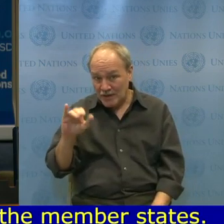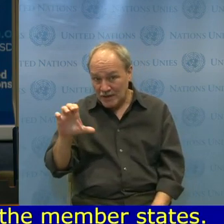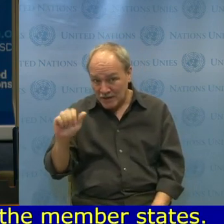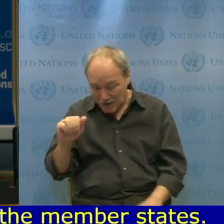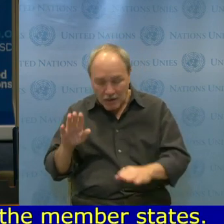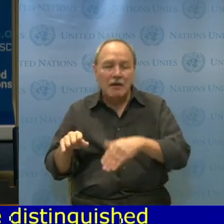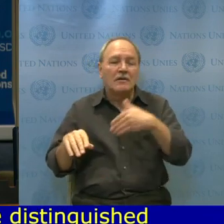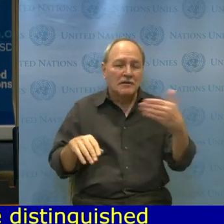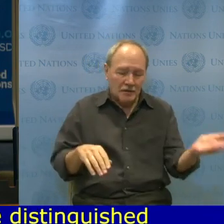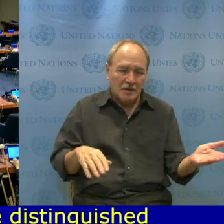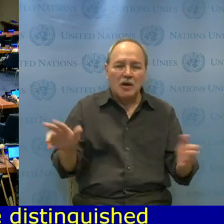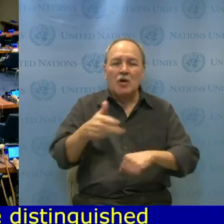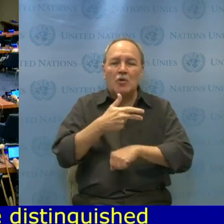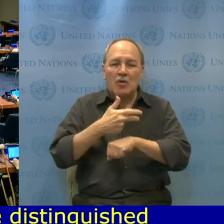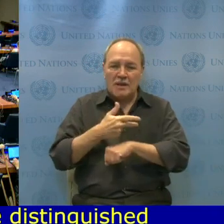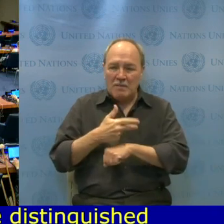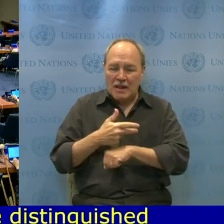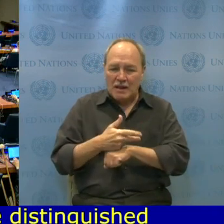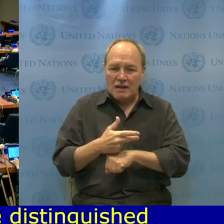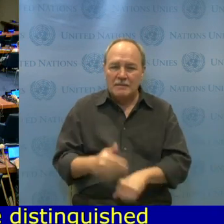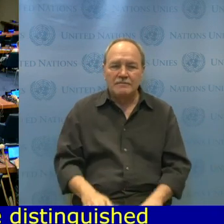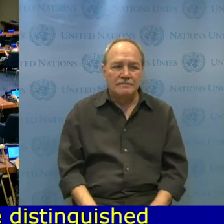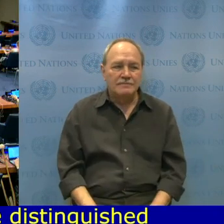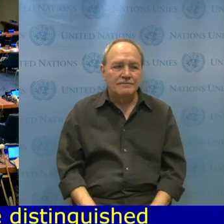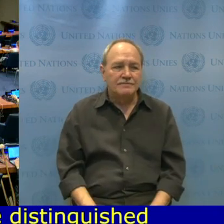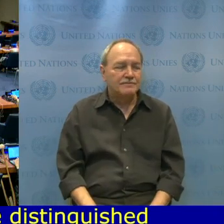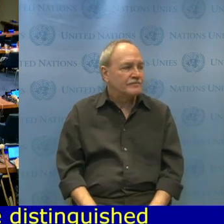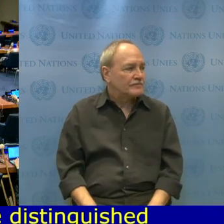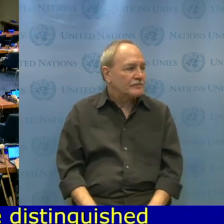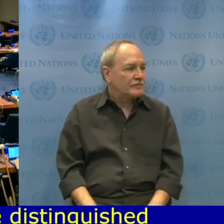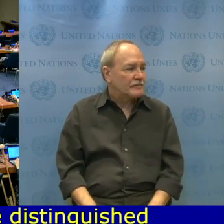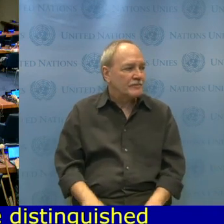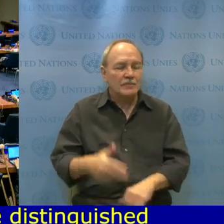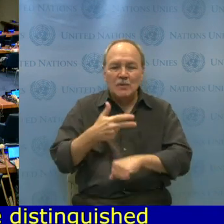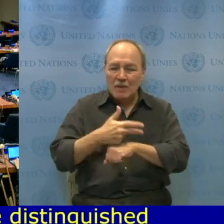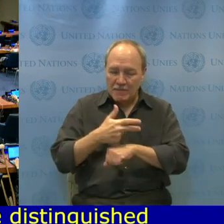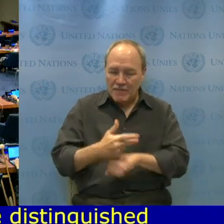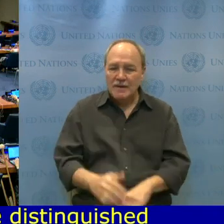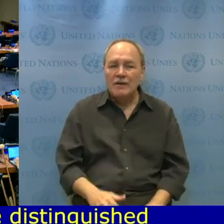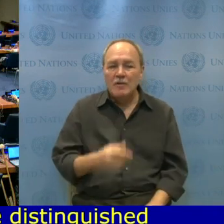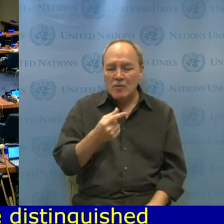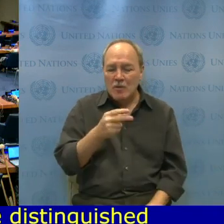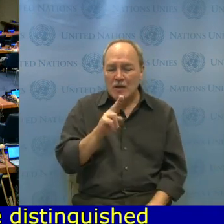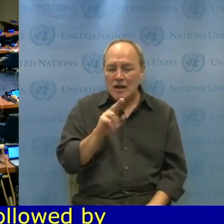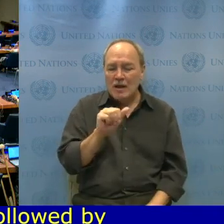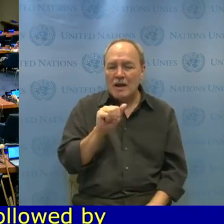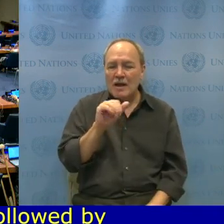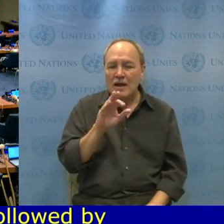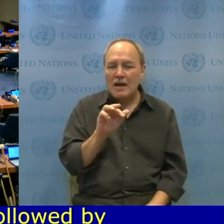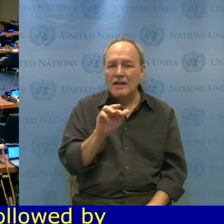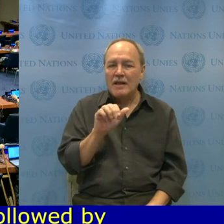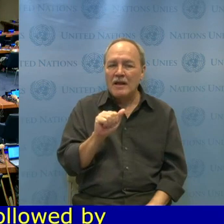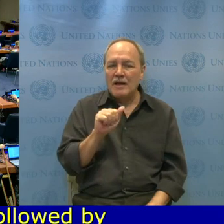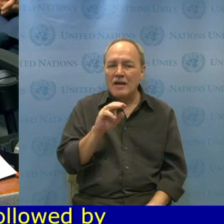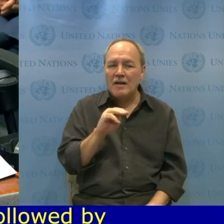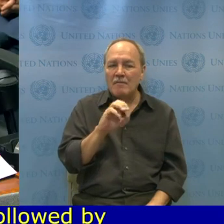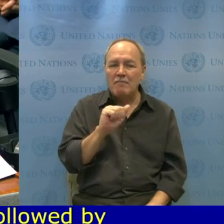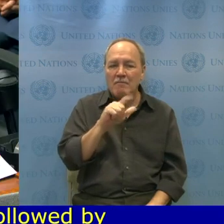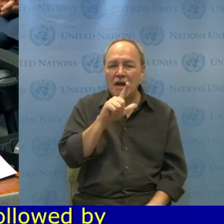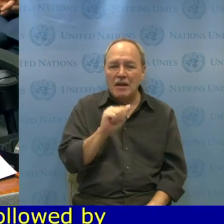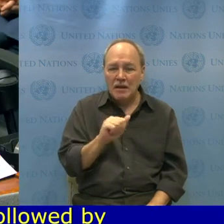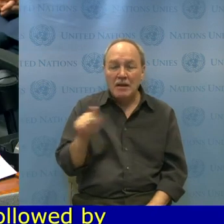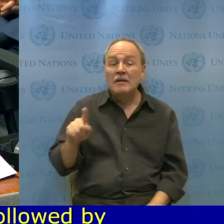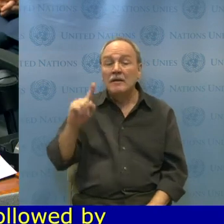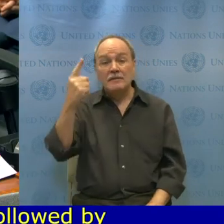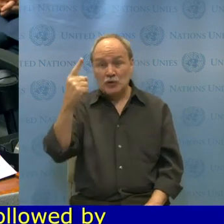Muchas gracias, señora vicepresidenta. Thank you, Madam Vice Chair. For the delegation of Costa Rica, we are indeed honored